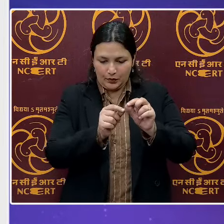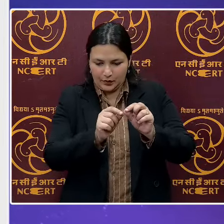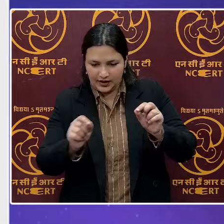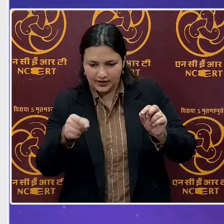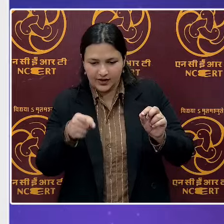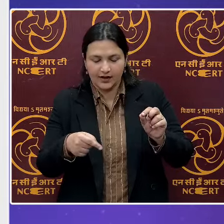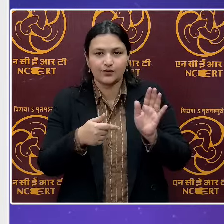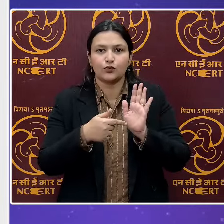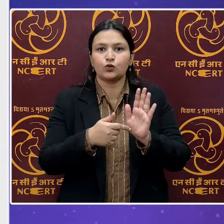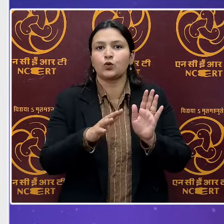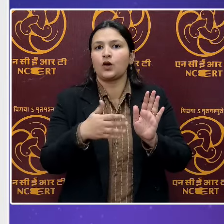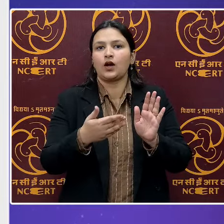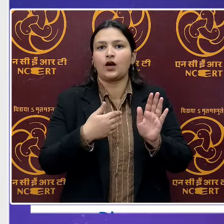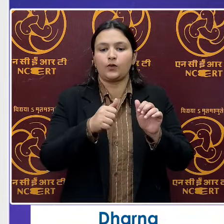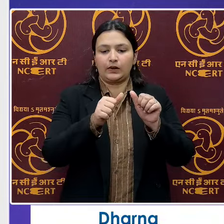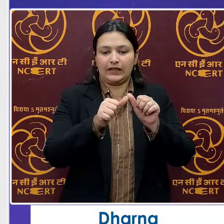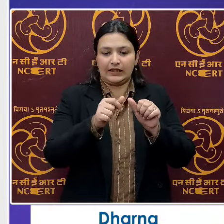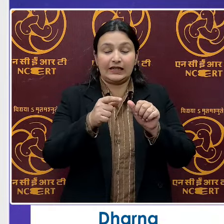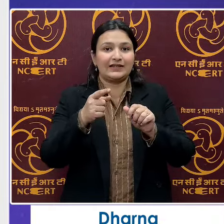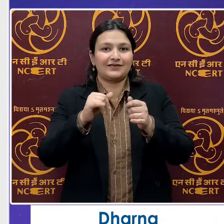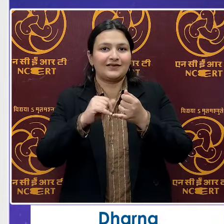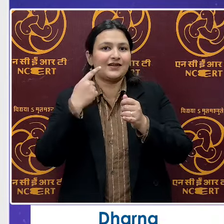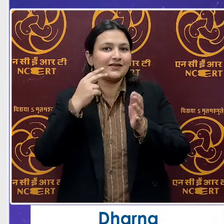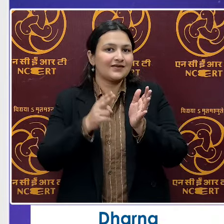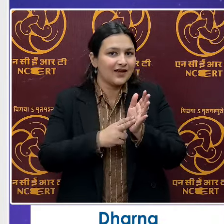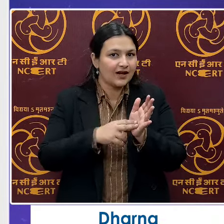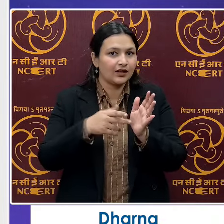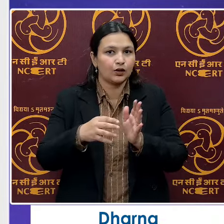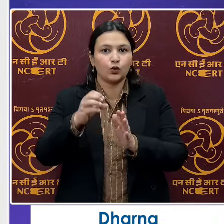by A sine omega t.